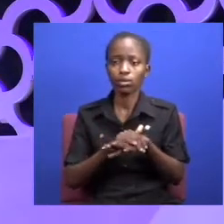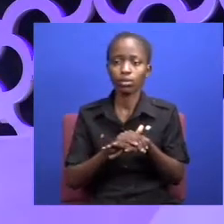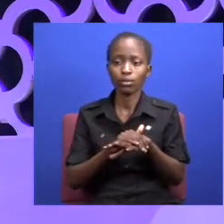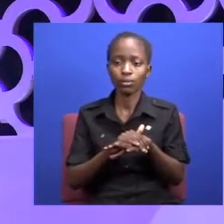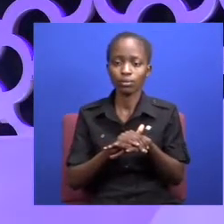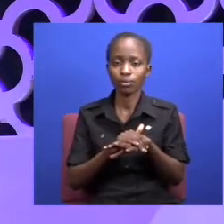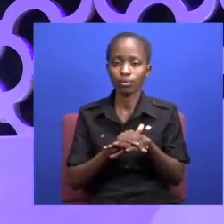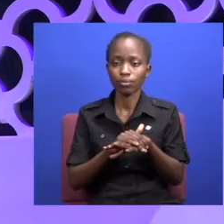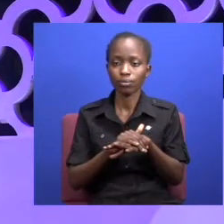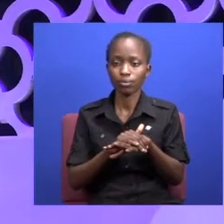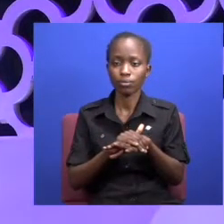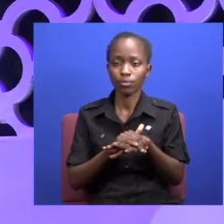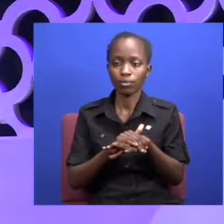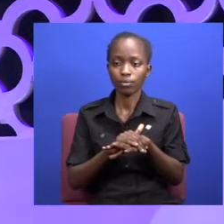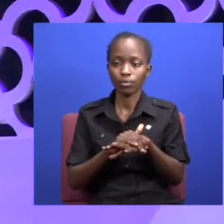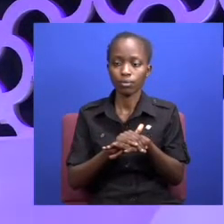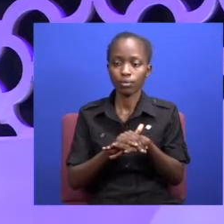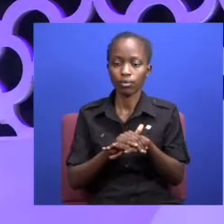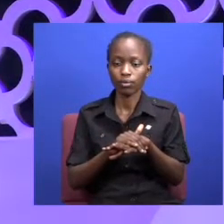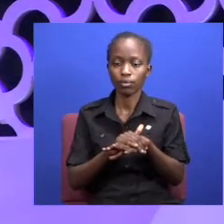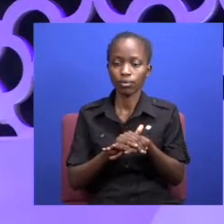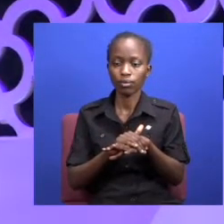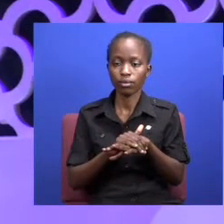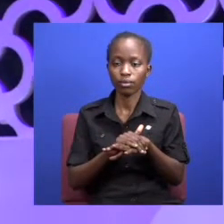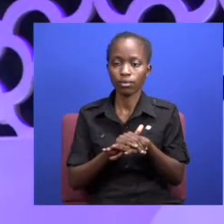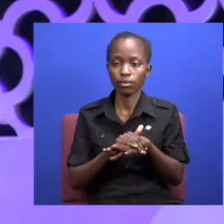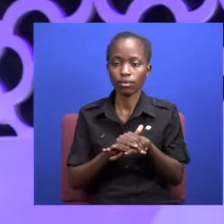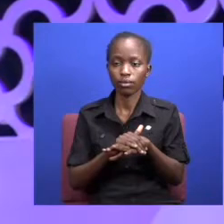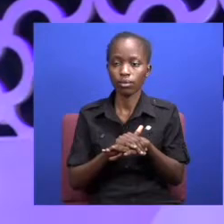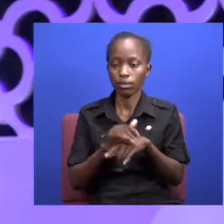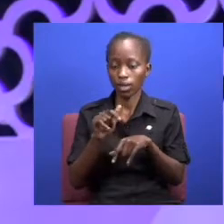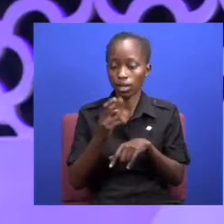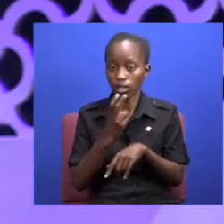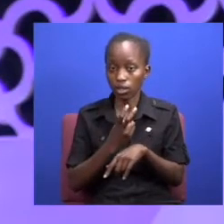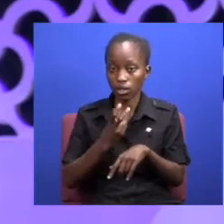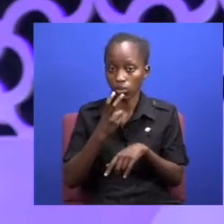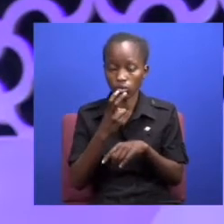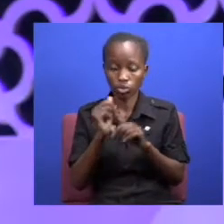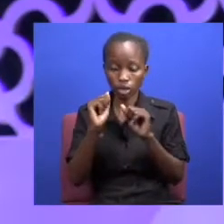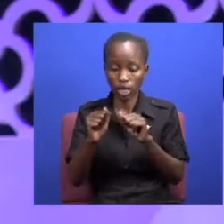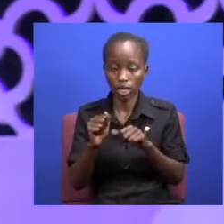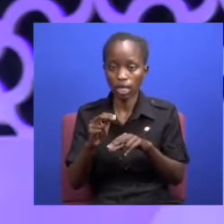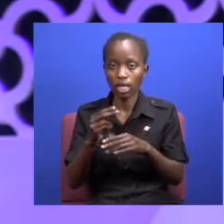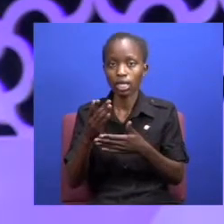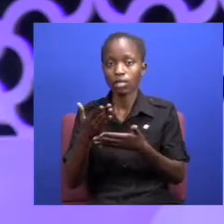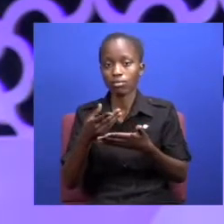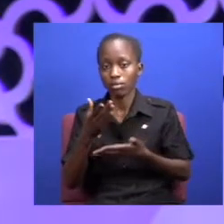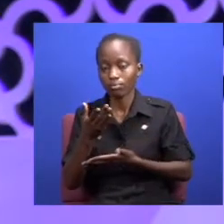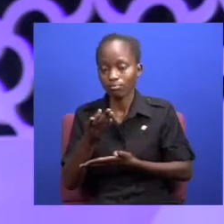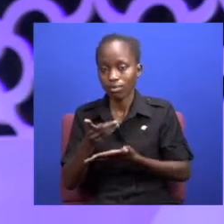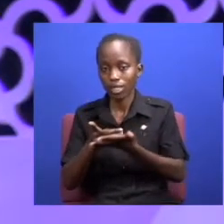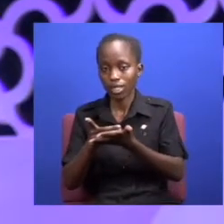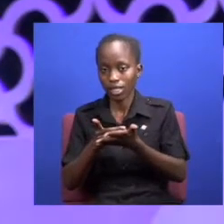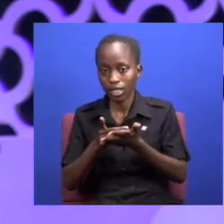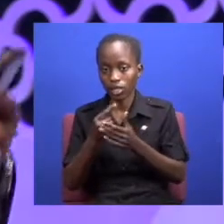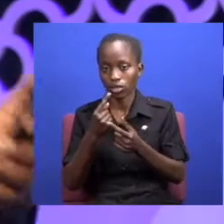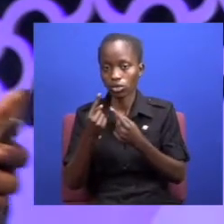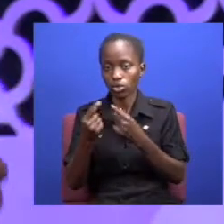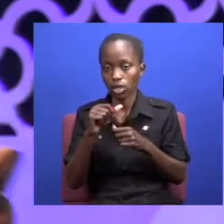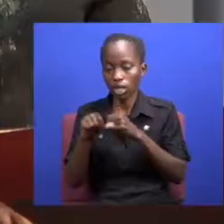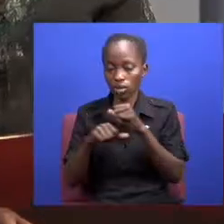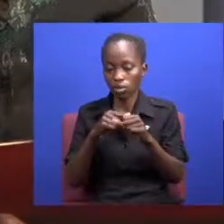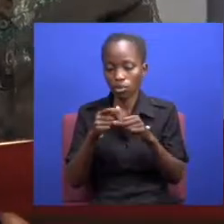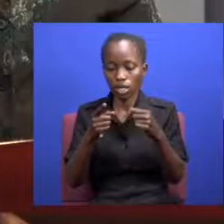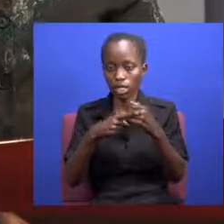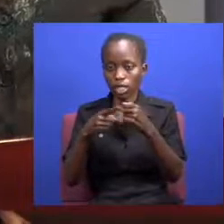Yeah. There's no short answer to that question. But this coming Tuesday, we can sit down and talk about these